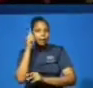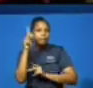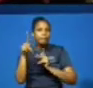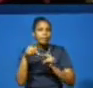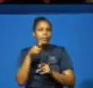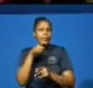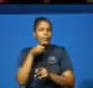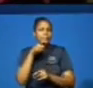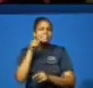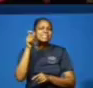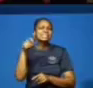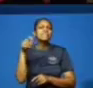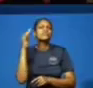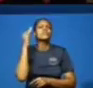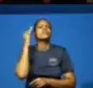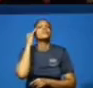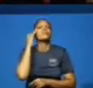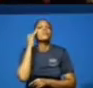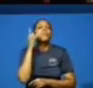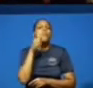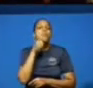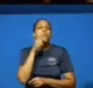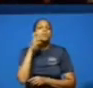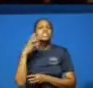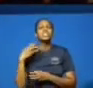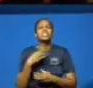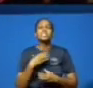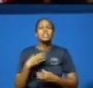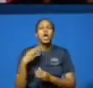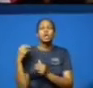to know and those who desire to follow.